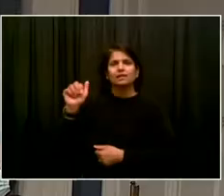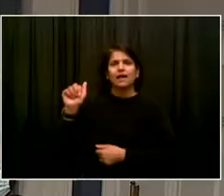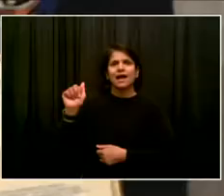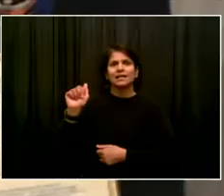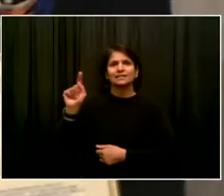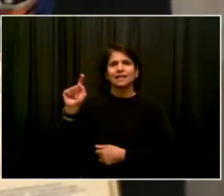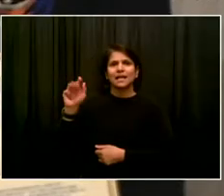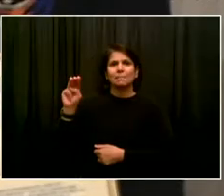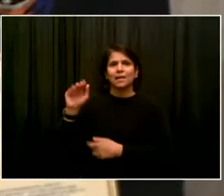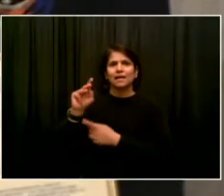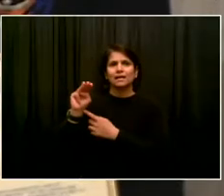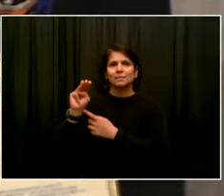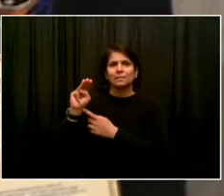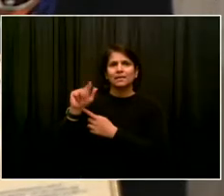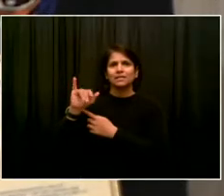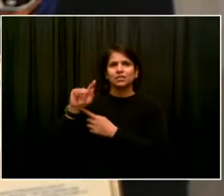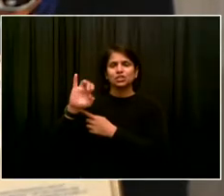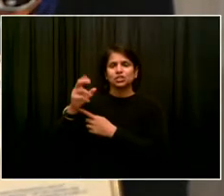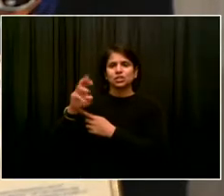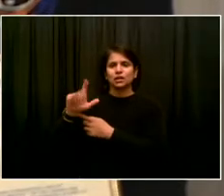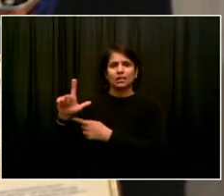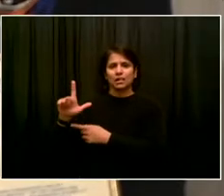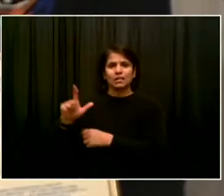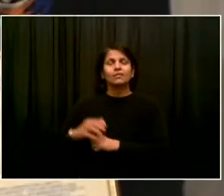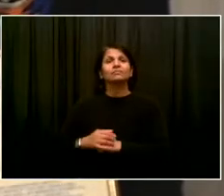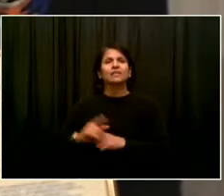de Blasio. Good morning, New York City.